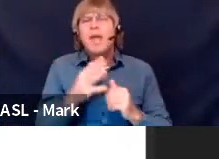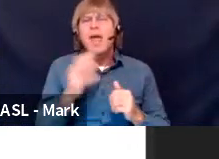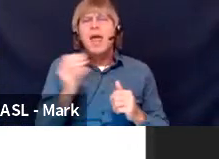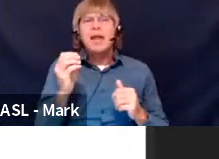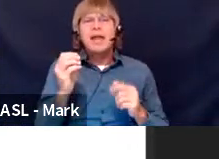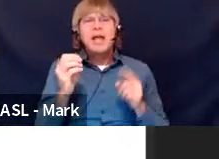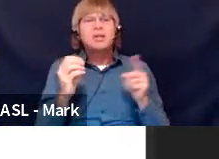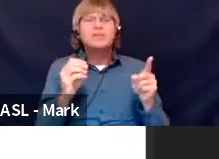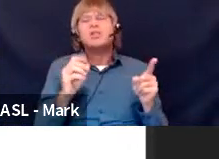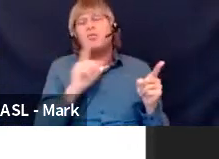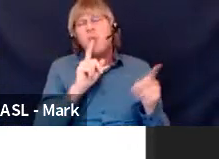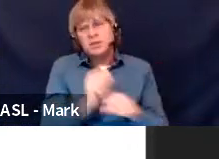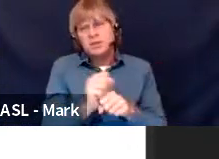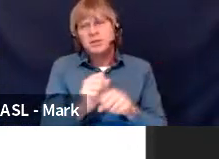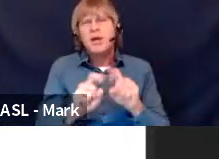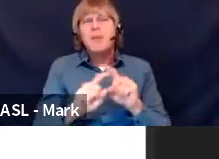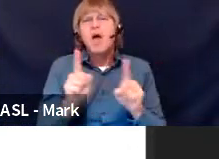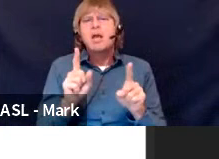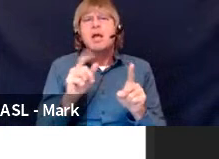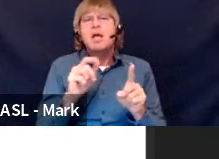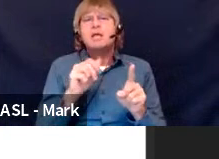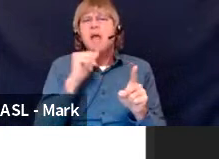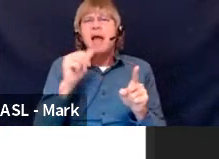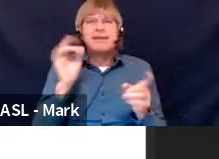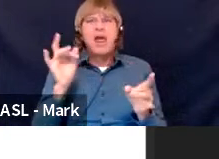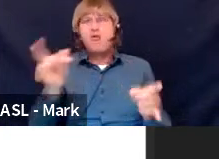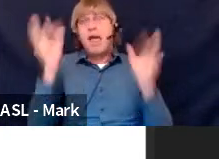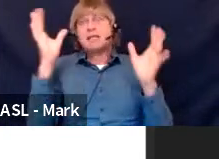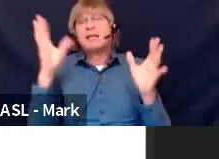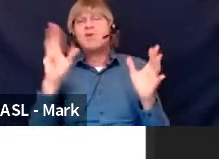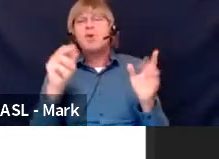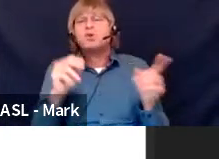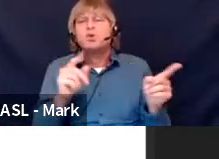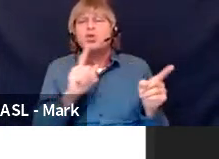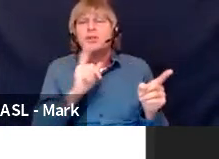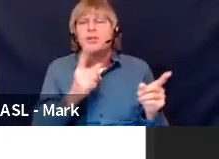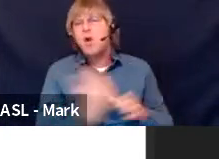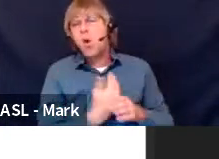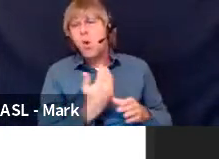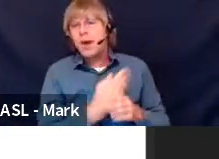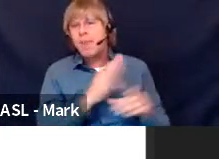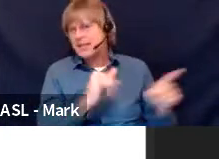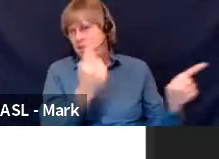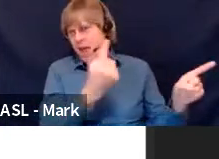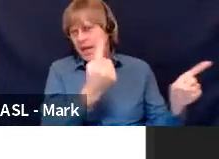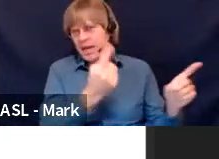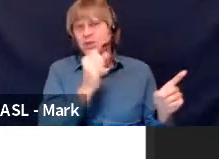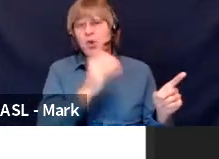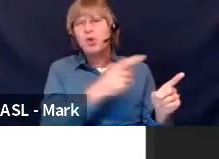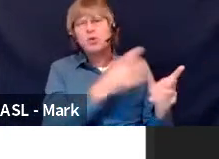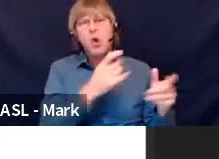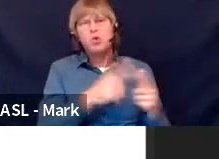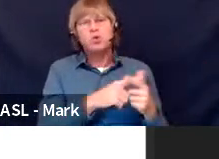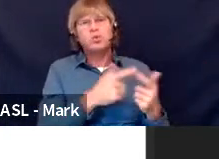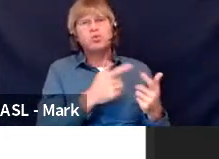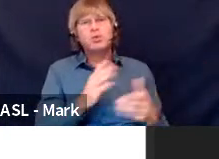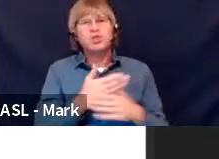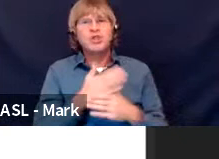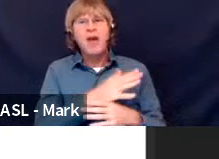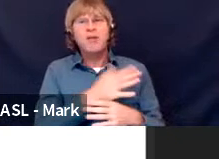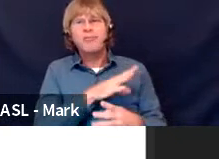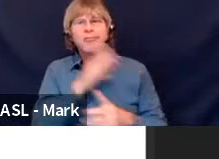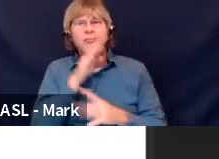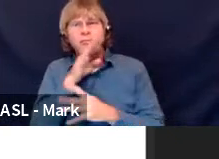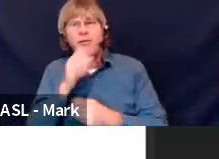And she was, but it wasn't terrorizing or anything. She was just annoyed. And so she wanted to share her frustrations with